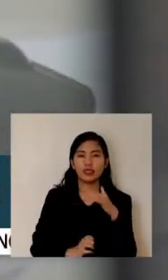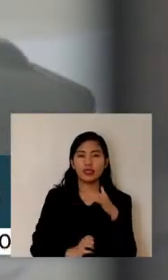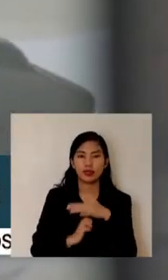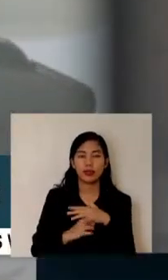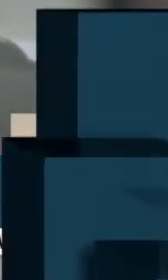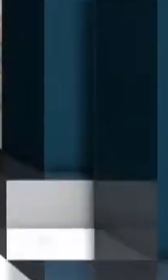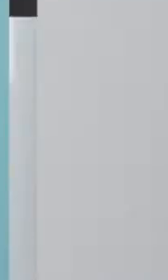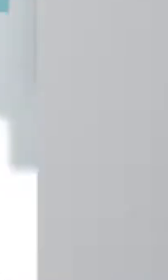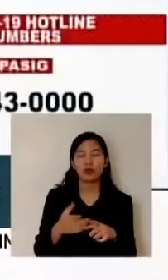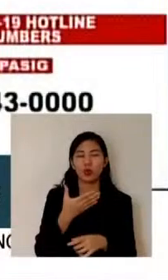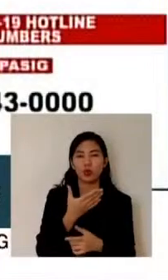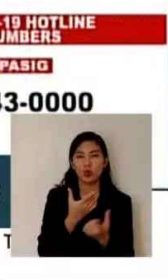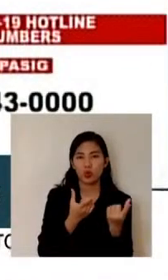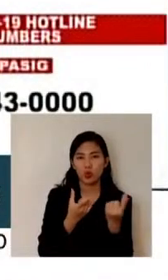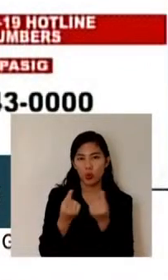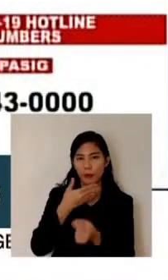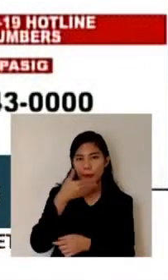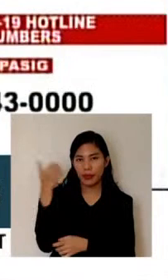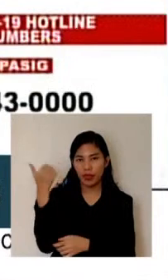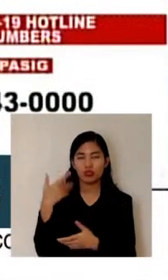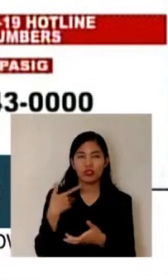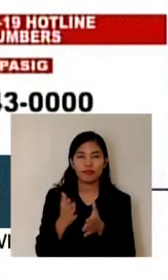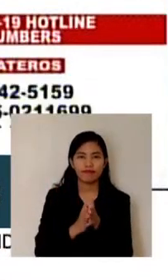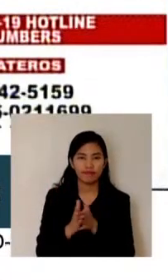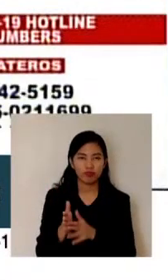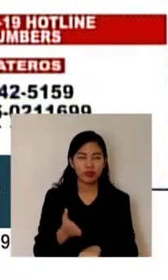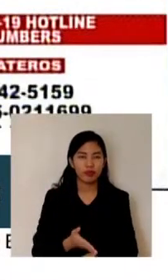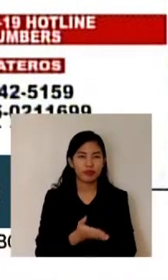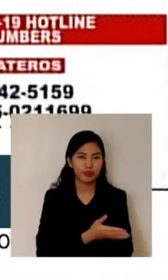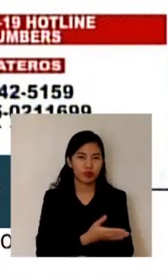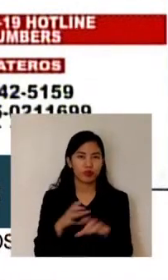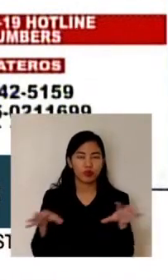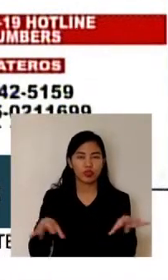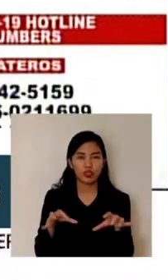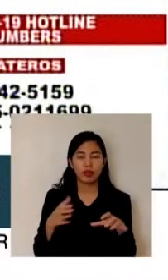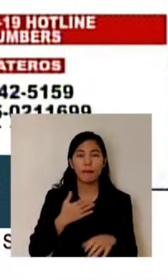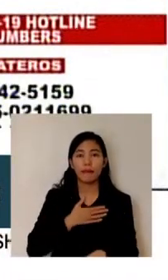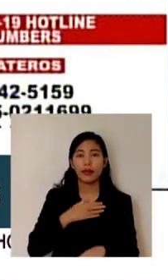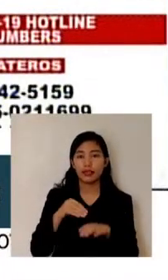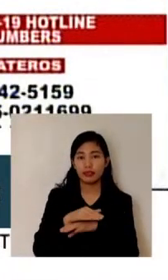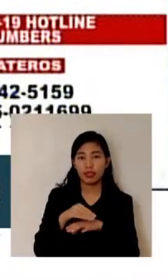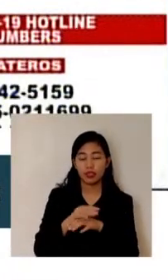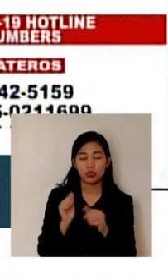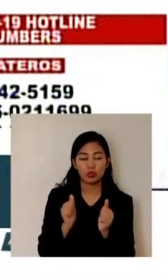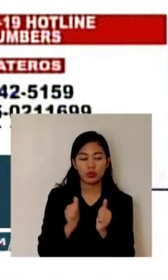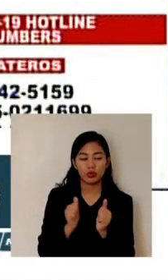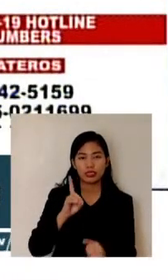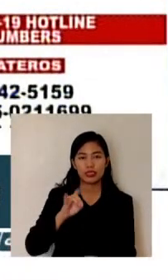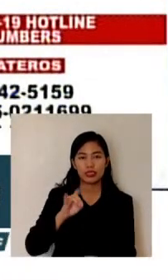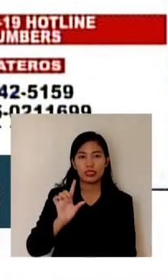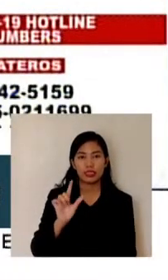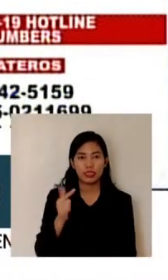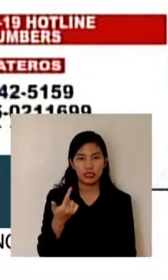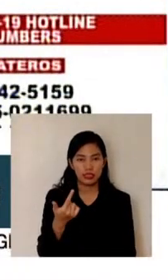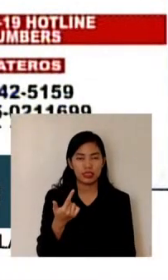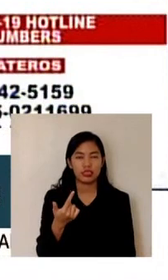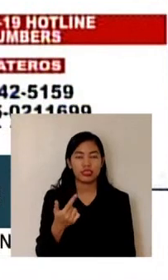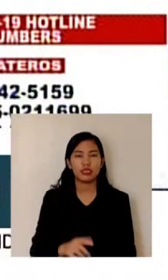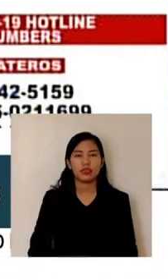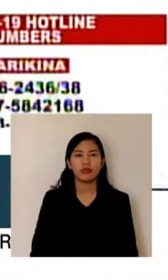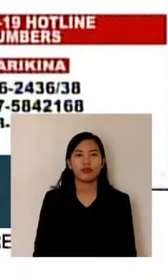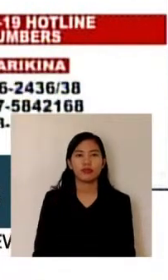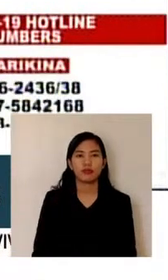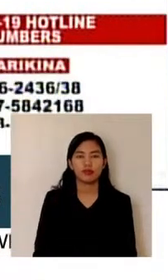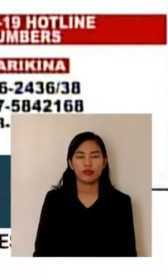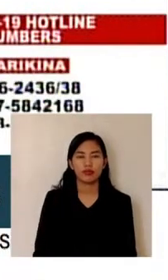efforts. Ang advice ko sa DILG team is for contact tracers to just focus